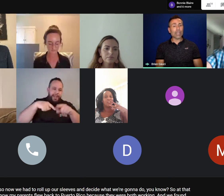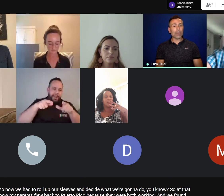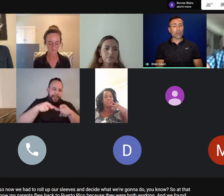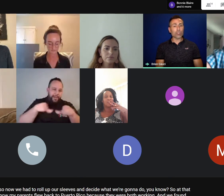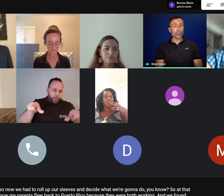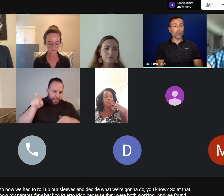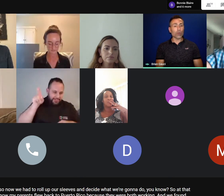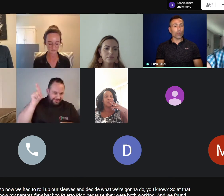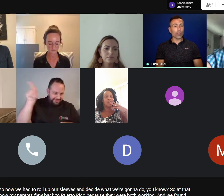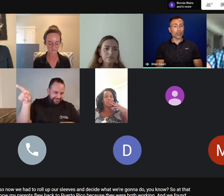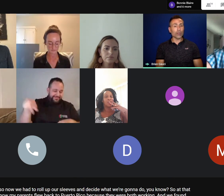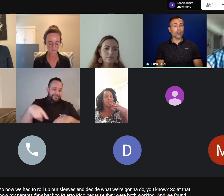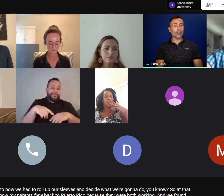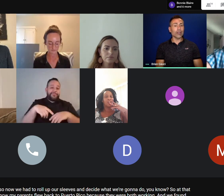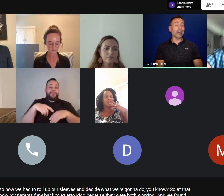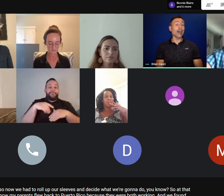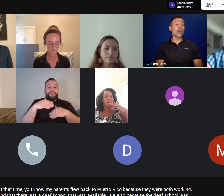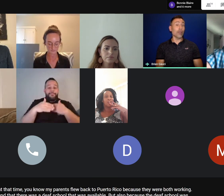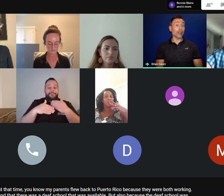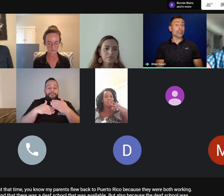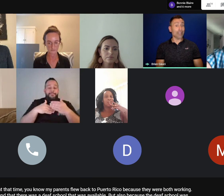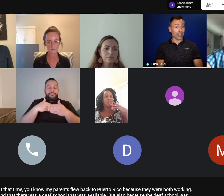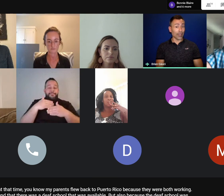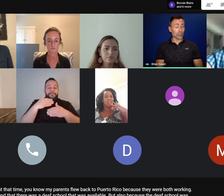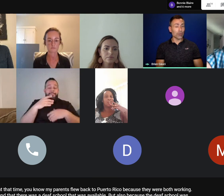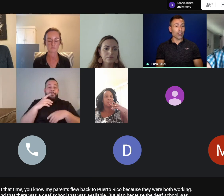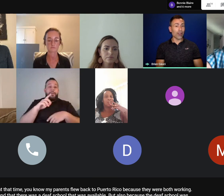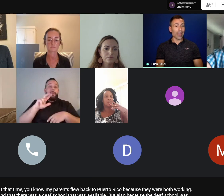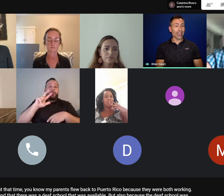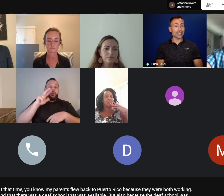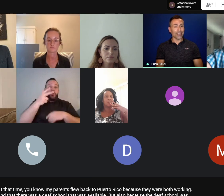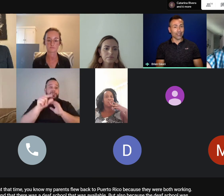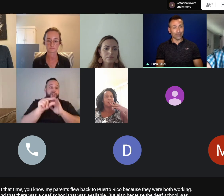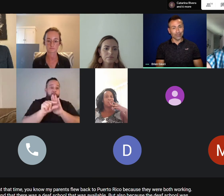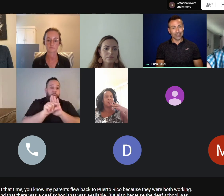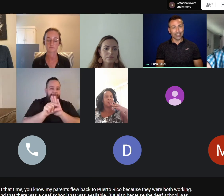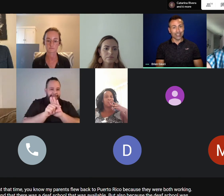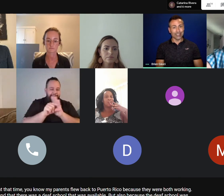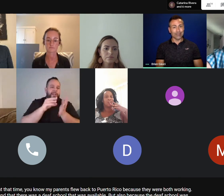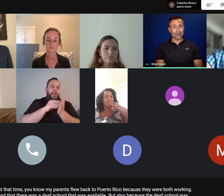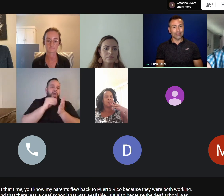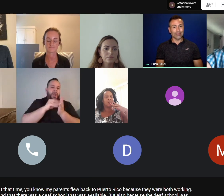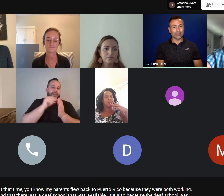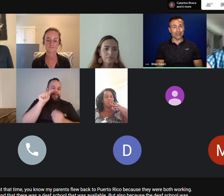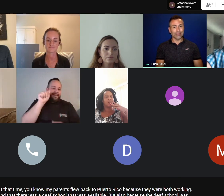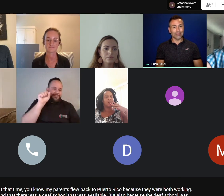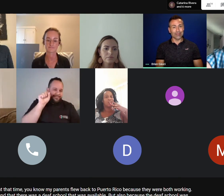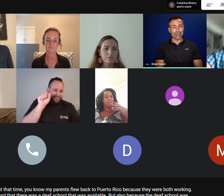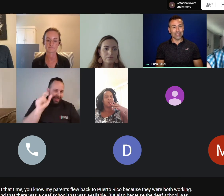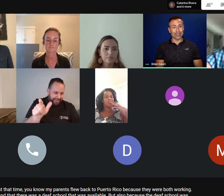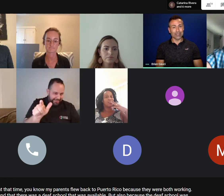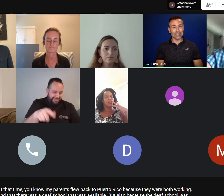And at that time, I was learning Puerto Rico American Sign Language, PRASL.